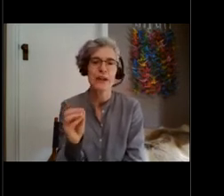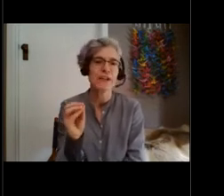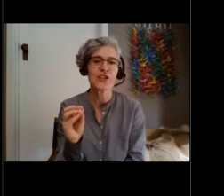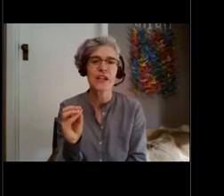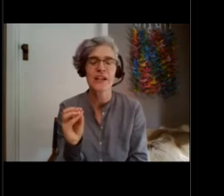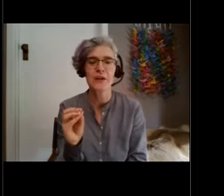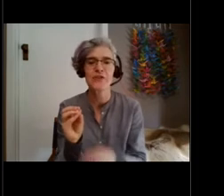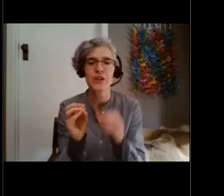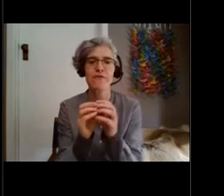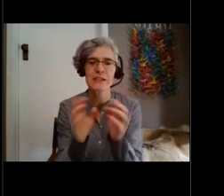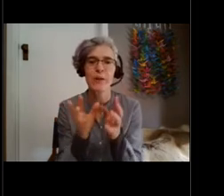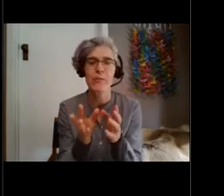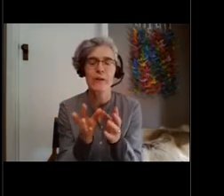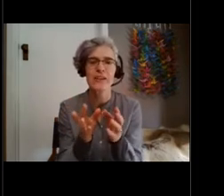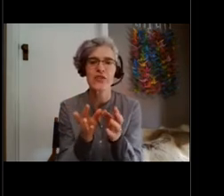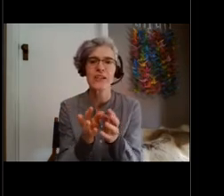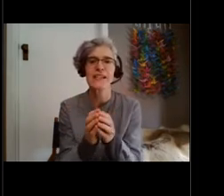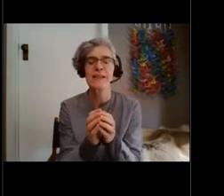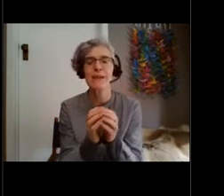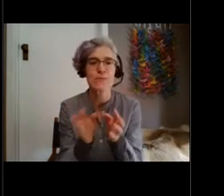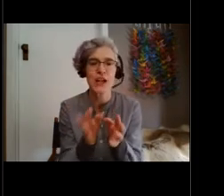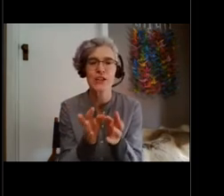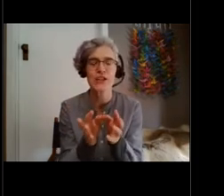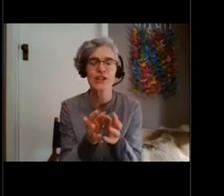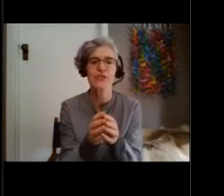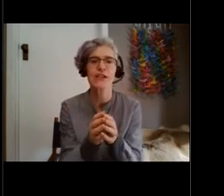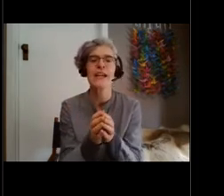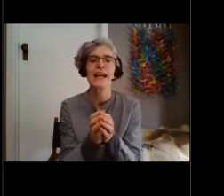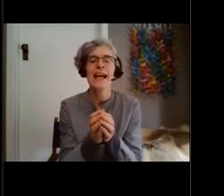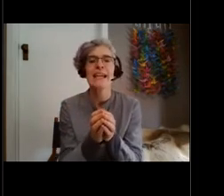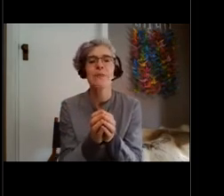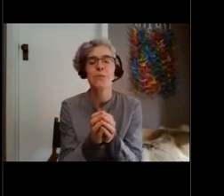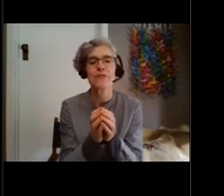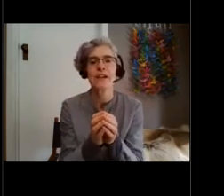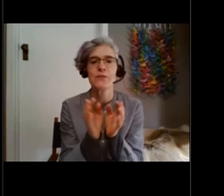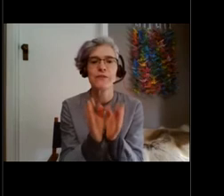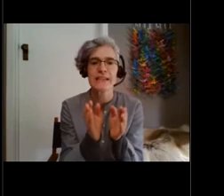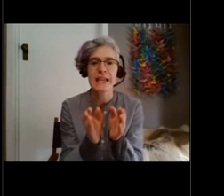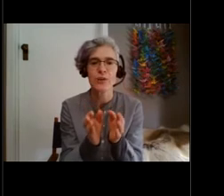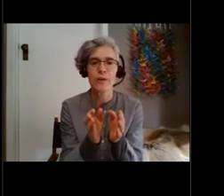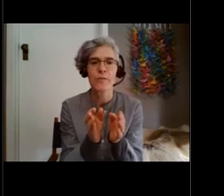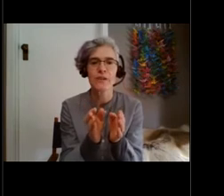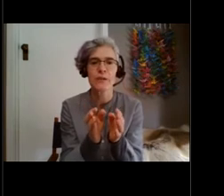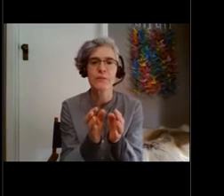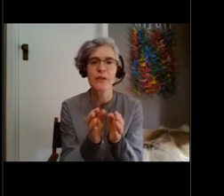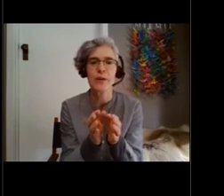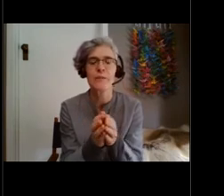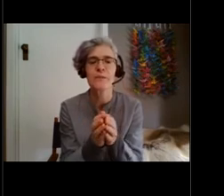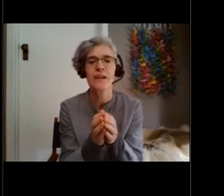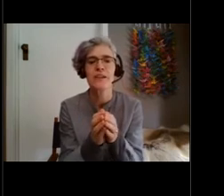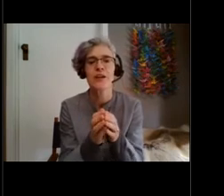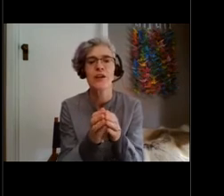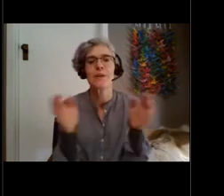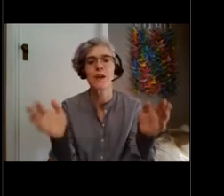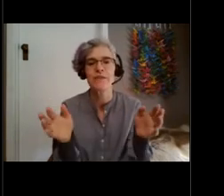and our traffic engineers go in and try and fix the problem on that street and make some changes to the street. And then what we find is we fix that little problem on the street, but the